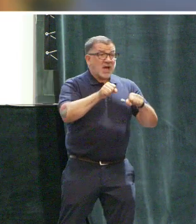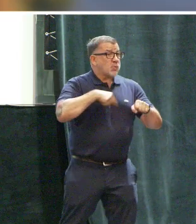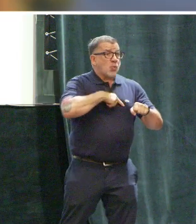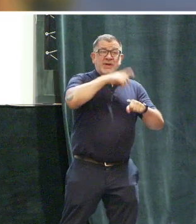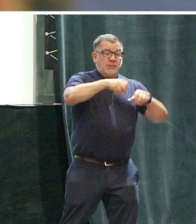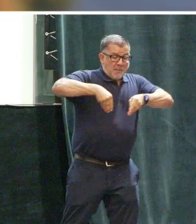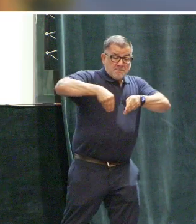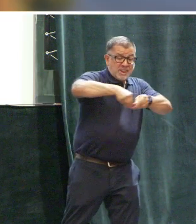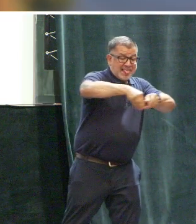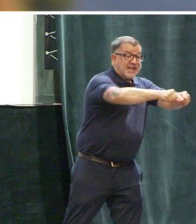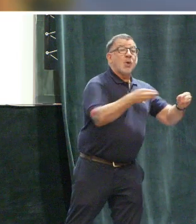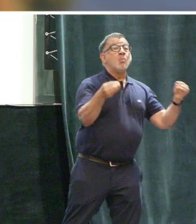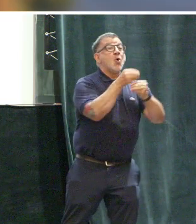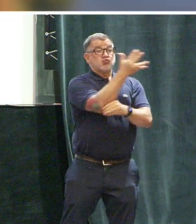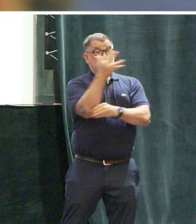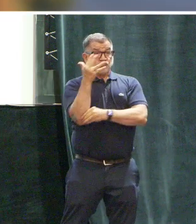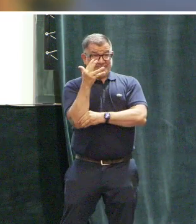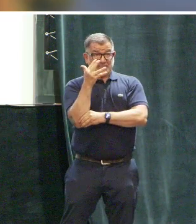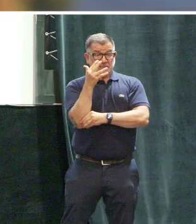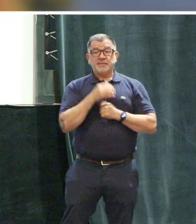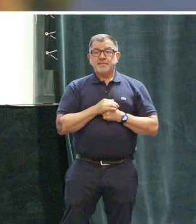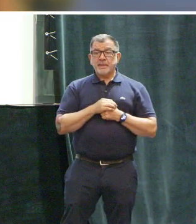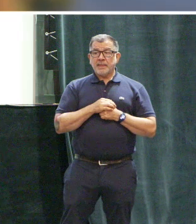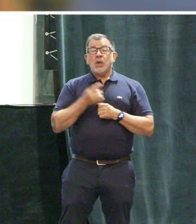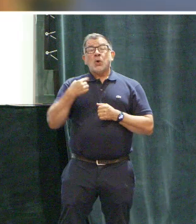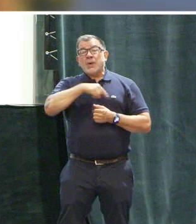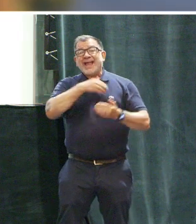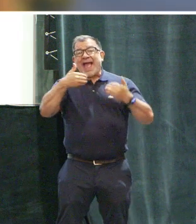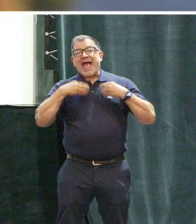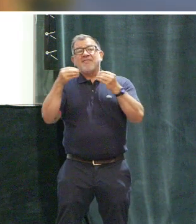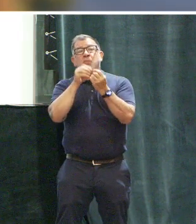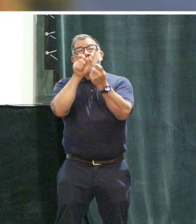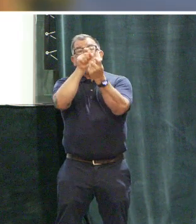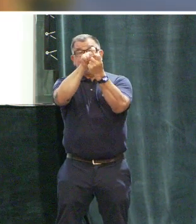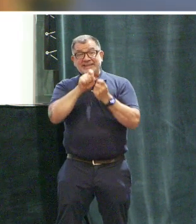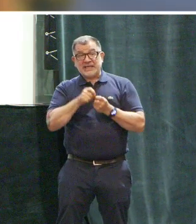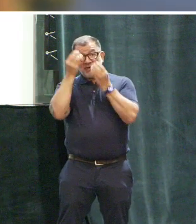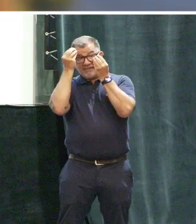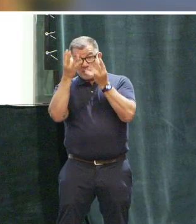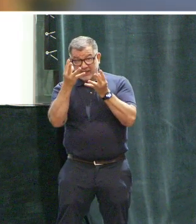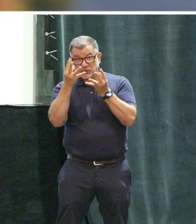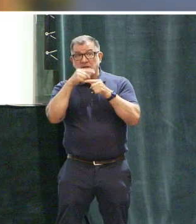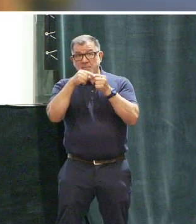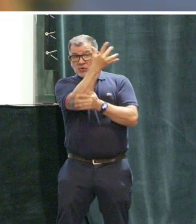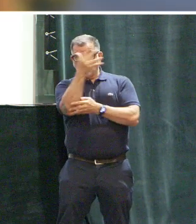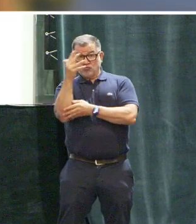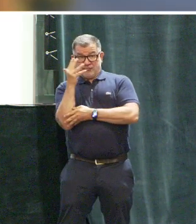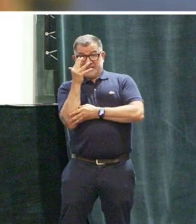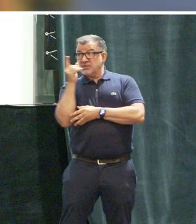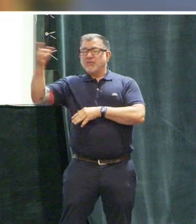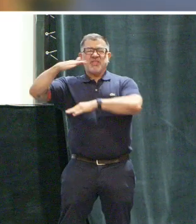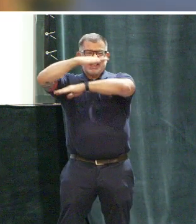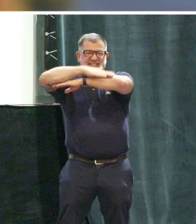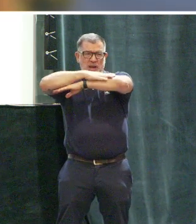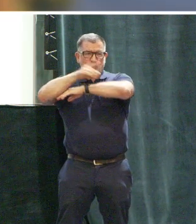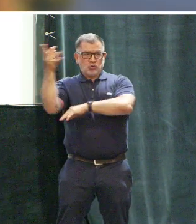more trees than we are removing. And we do have more detailed information at the tree table for each of the reaches, which trees are being removed,